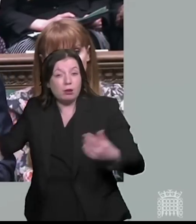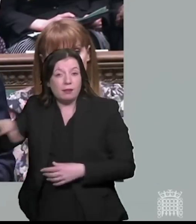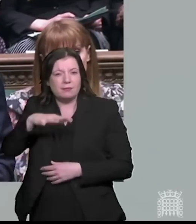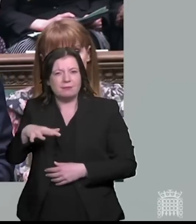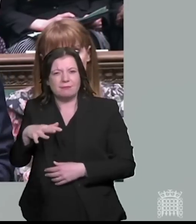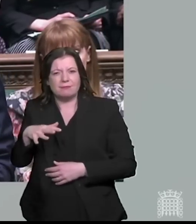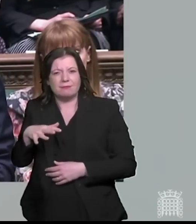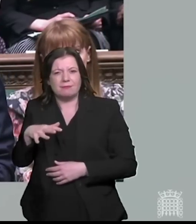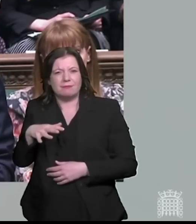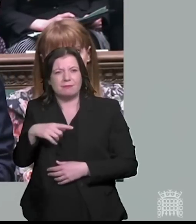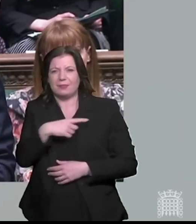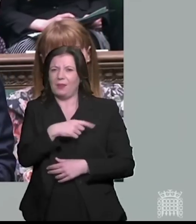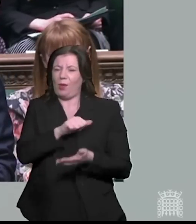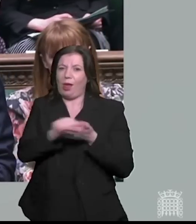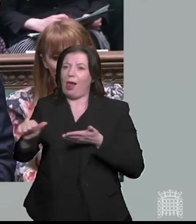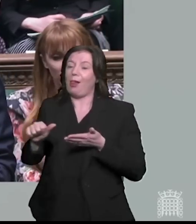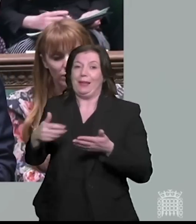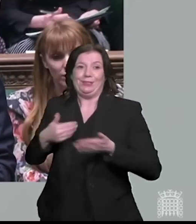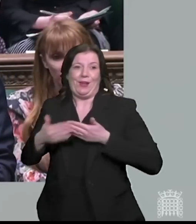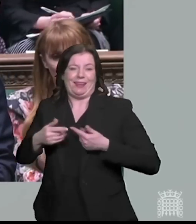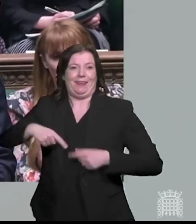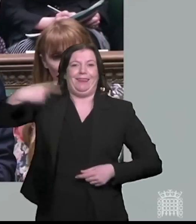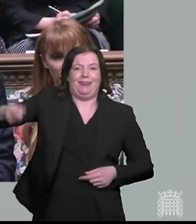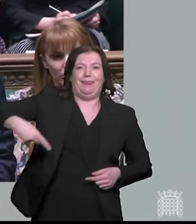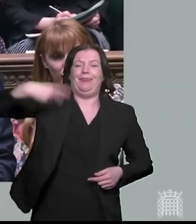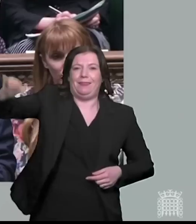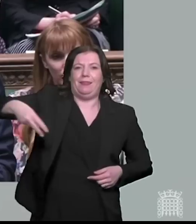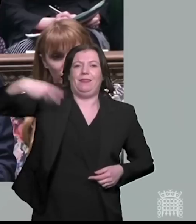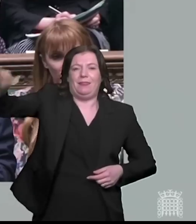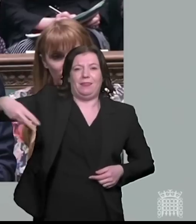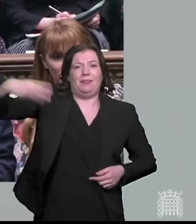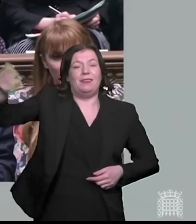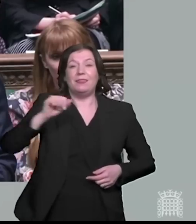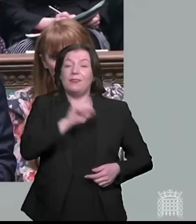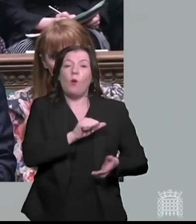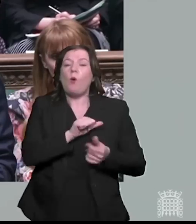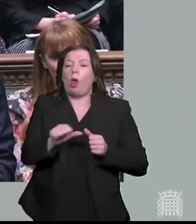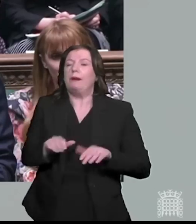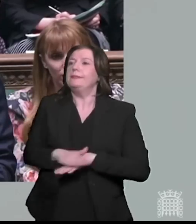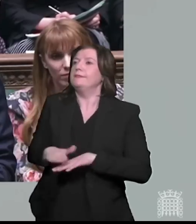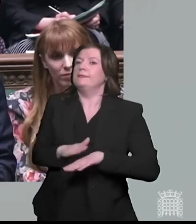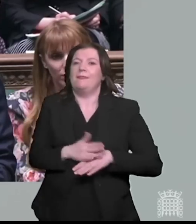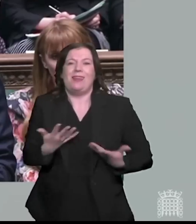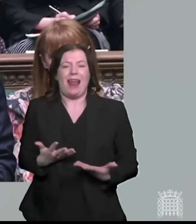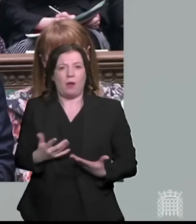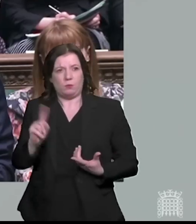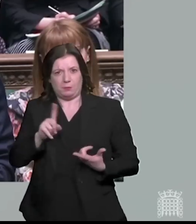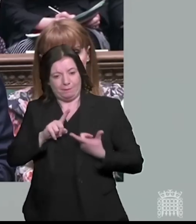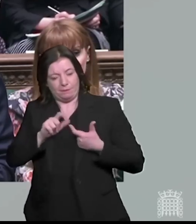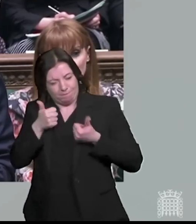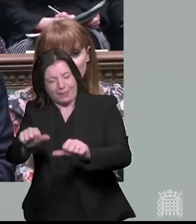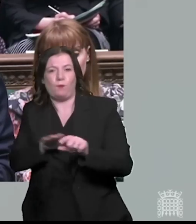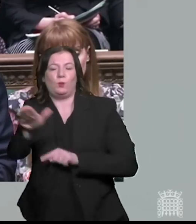heard, deferred to the future. The classic short-term sticking plaster cycle. Decisions cynically